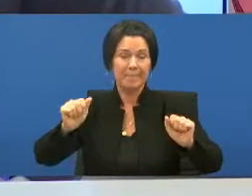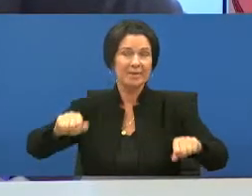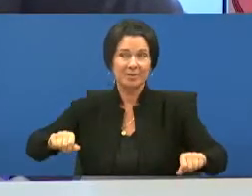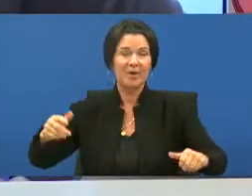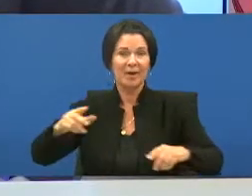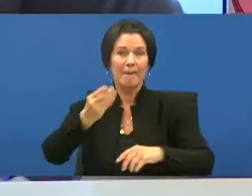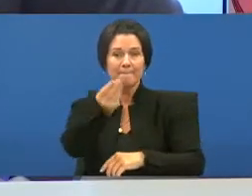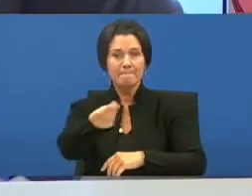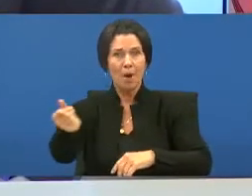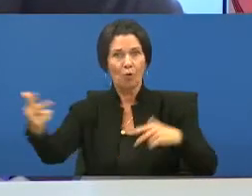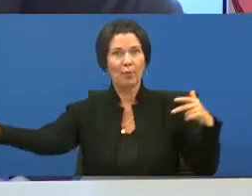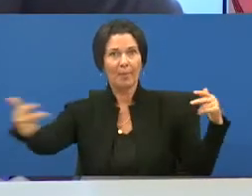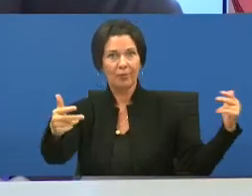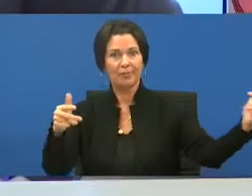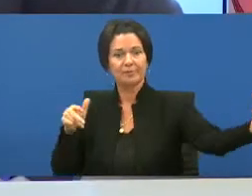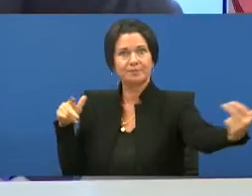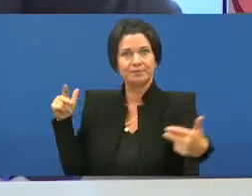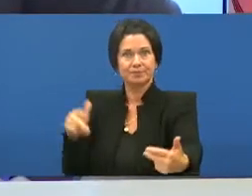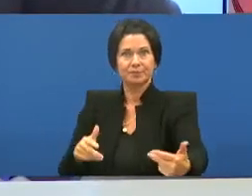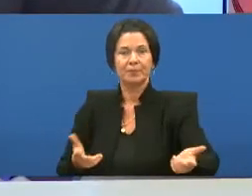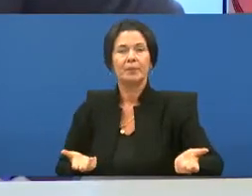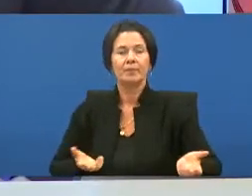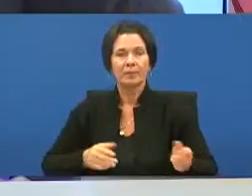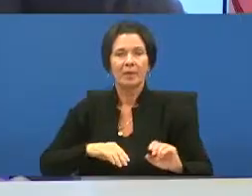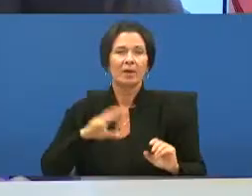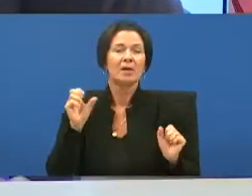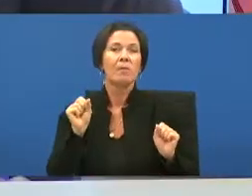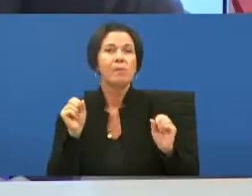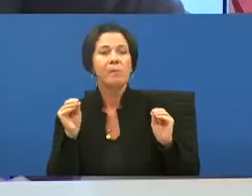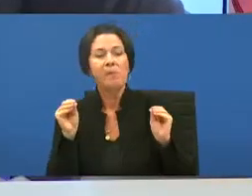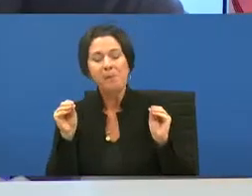on Comede. These all front Comede and touch this property. So,